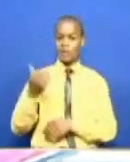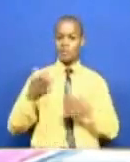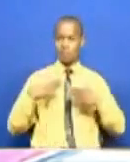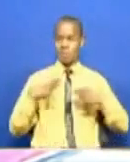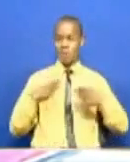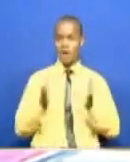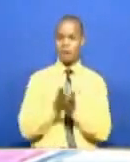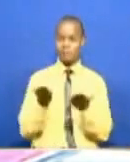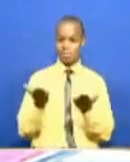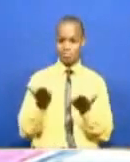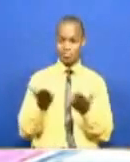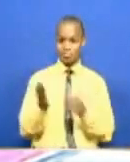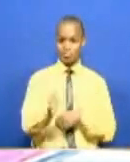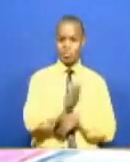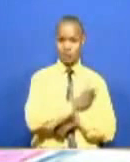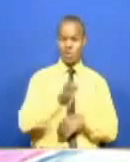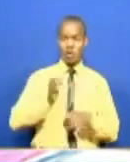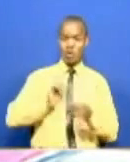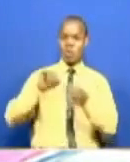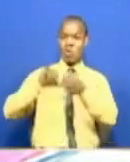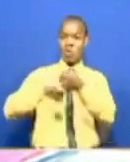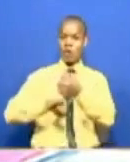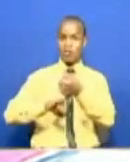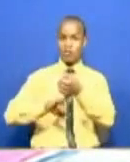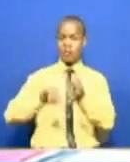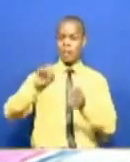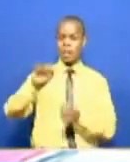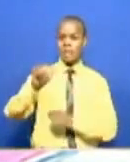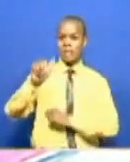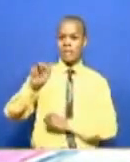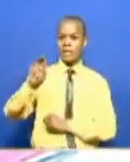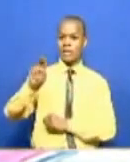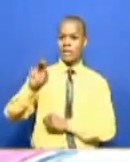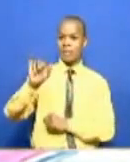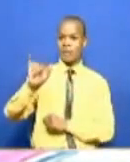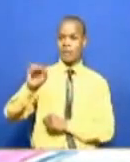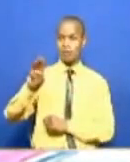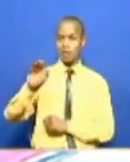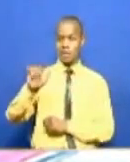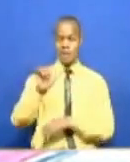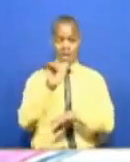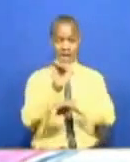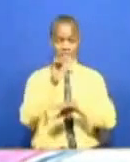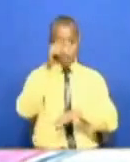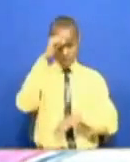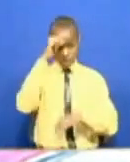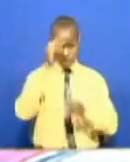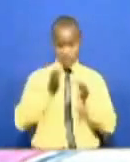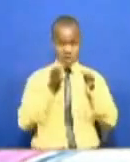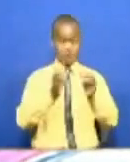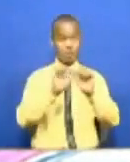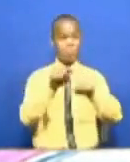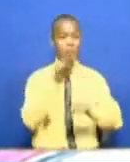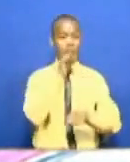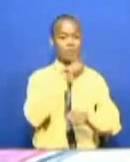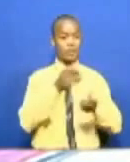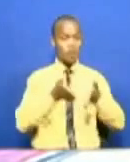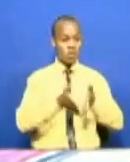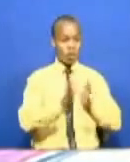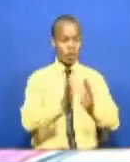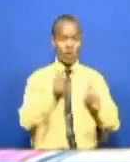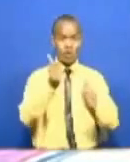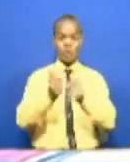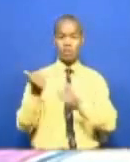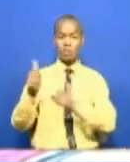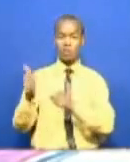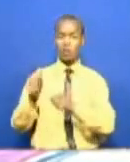wife of former freedom fighter General Stanley Mathenge is pleading with the government to complete a road whose construction has stalled